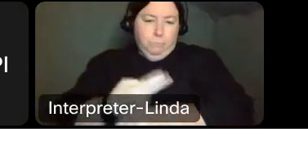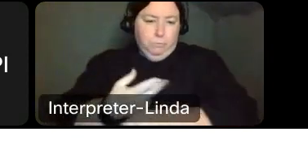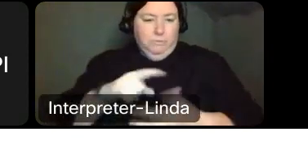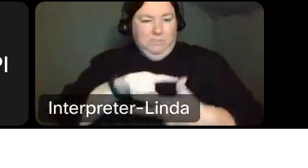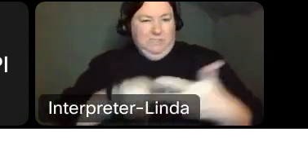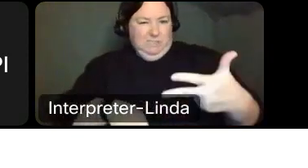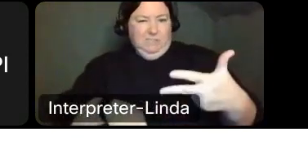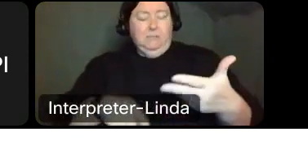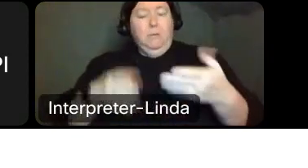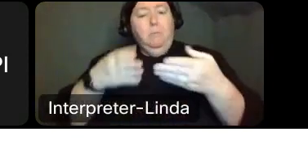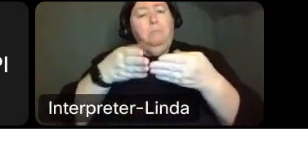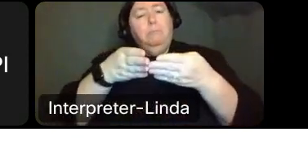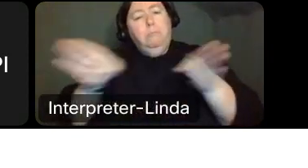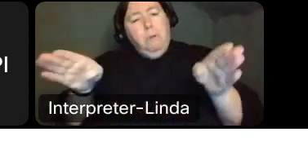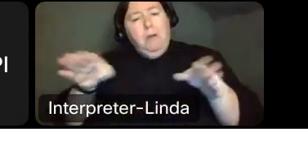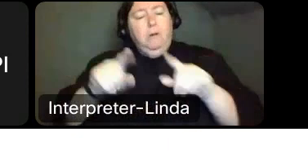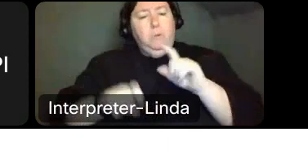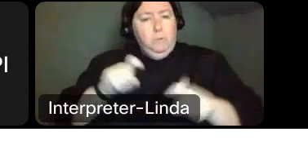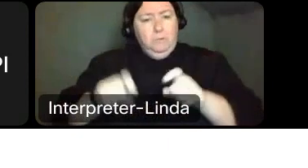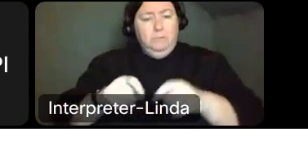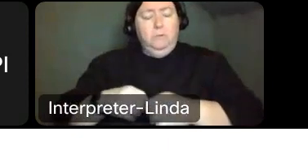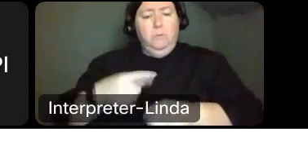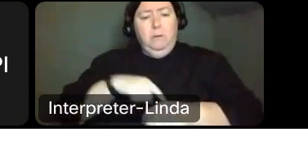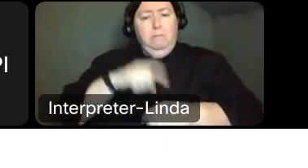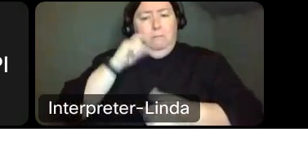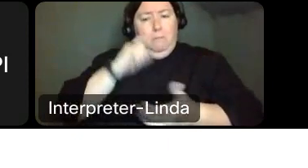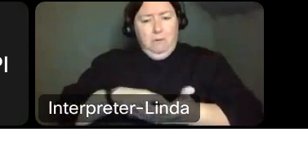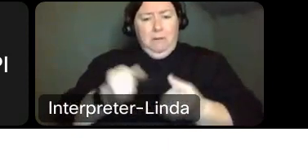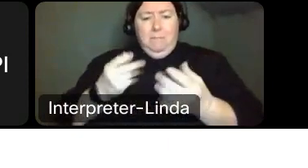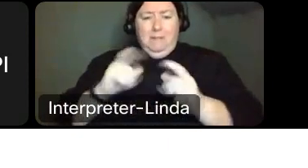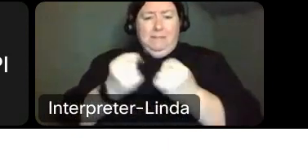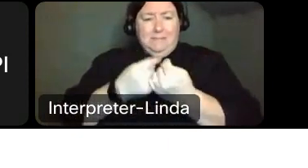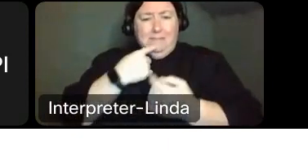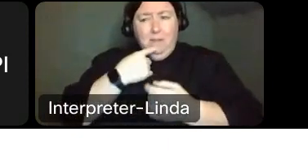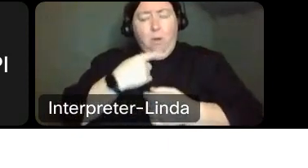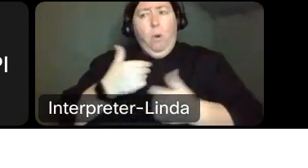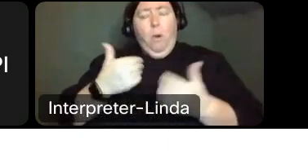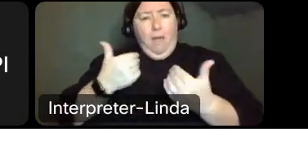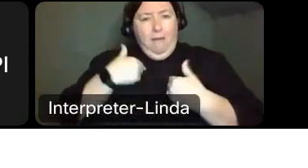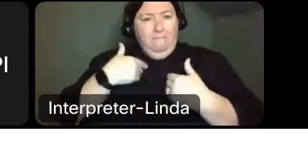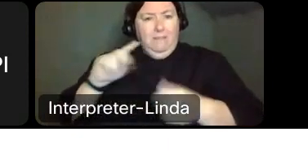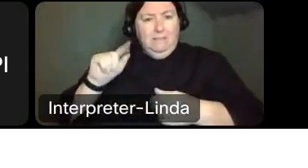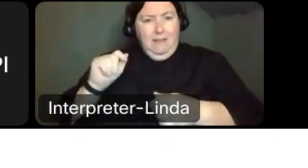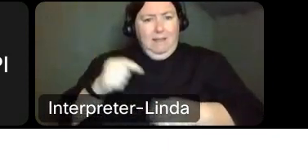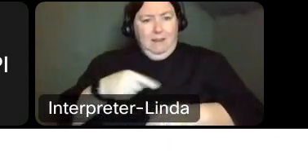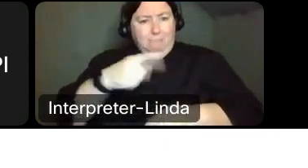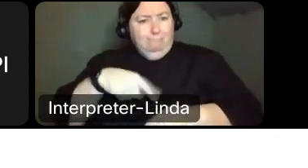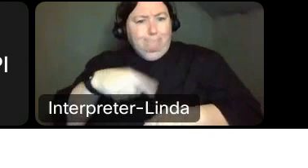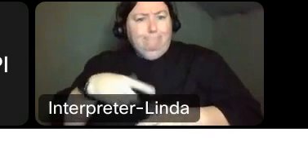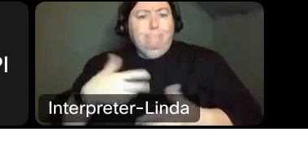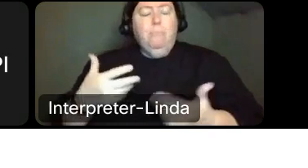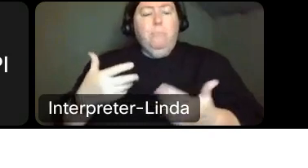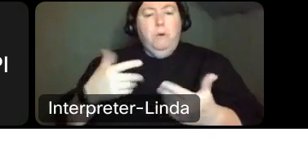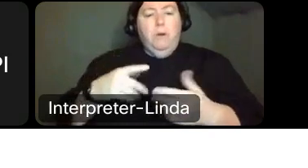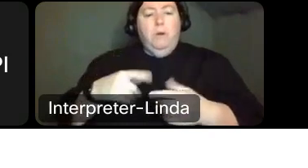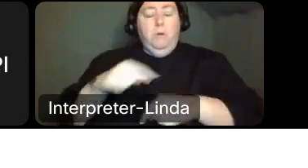broad questions, but we found that many teams have reported this has been very helpful to have, especially when you look back after all